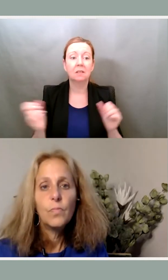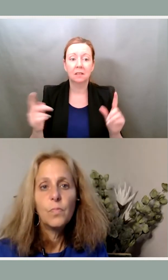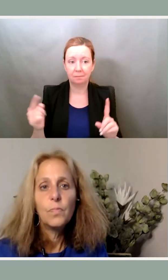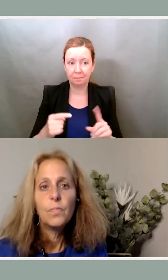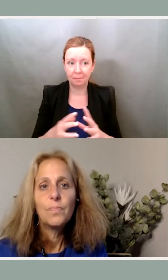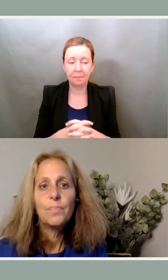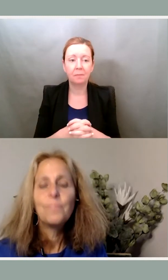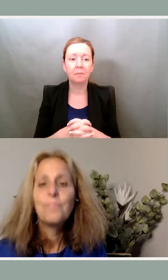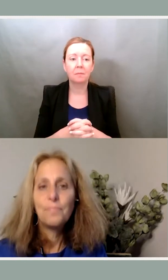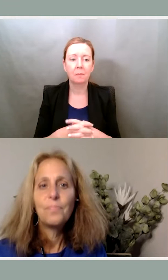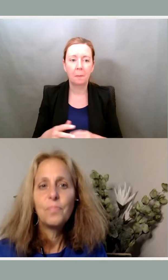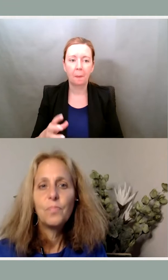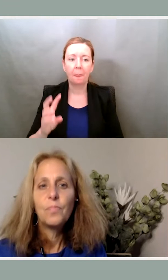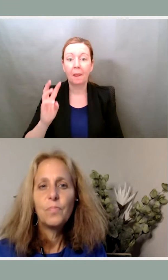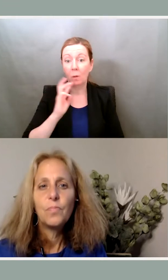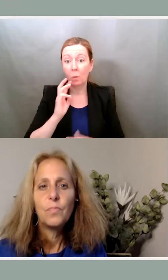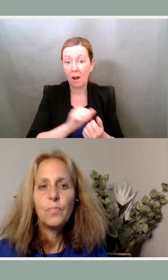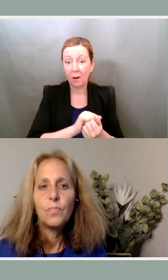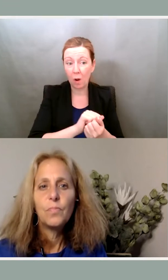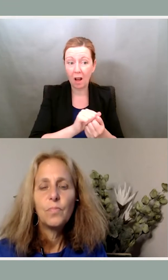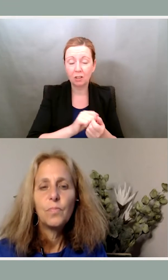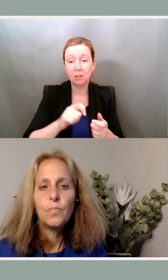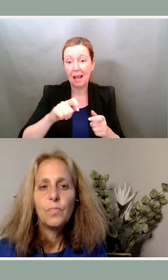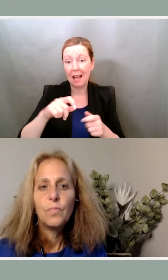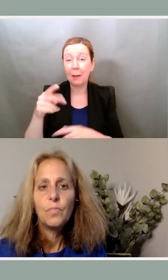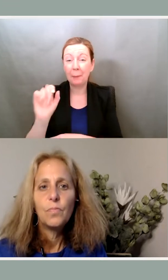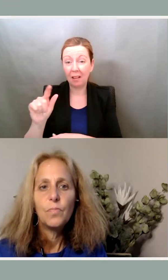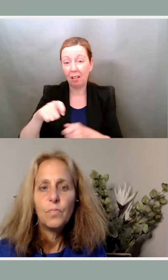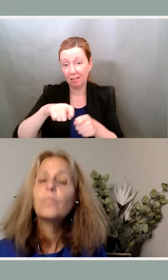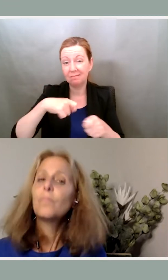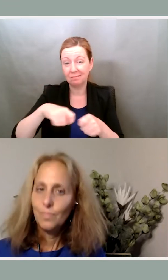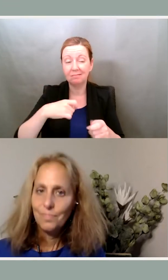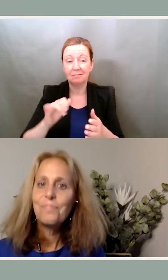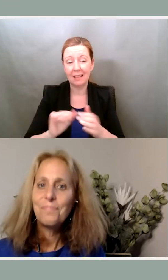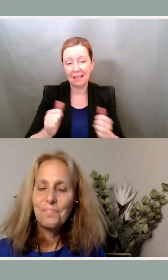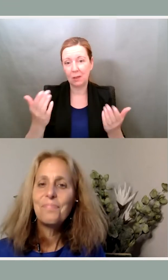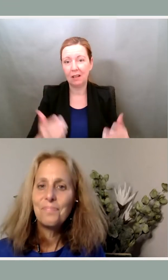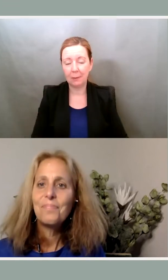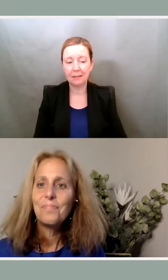know, water wash and peel is really what I would recommend.